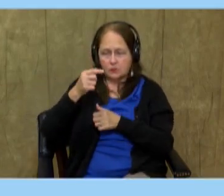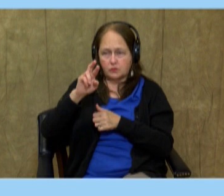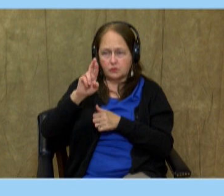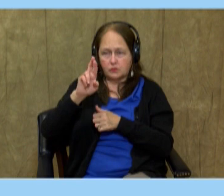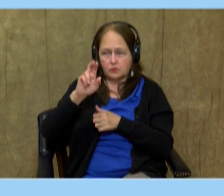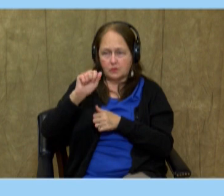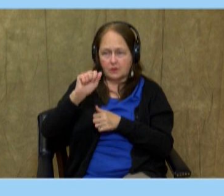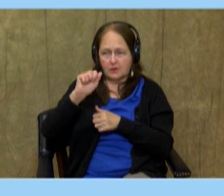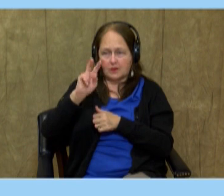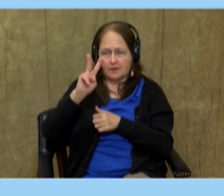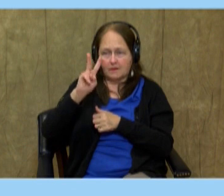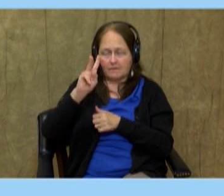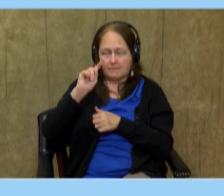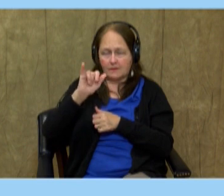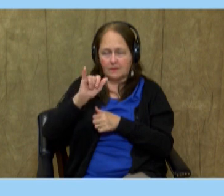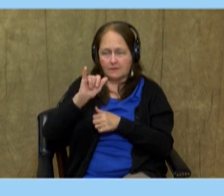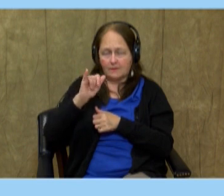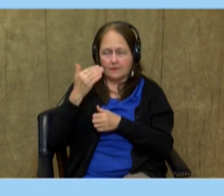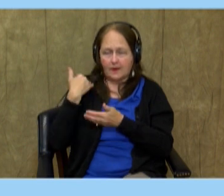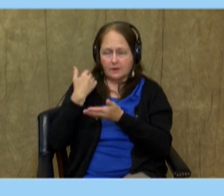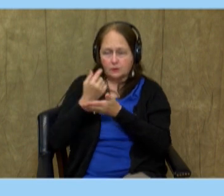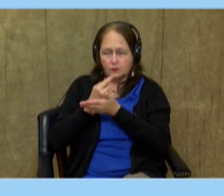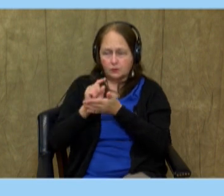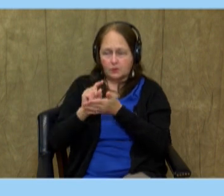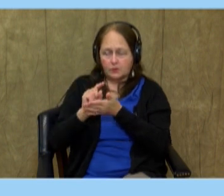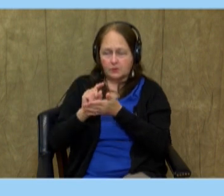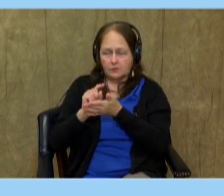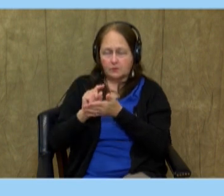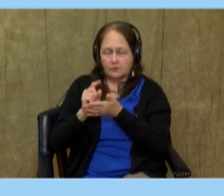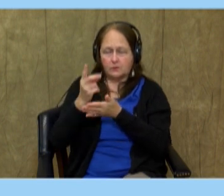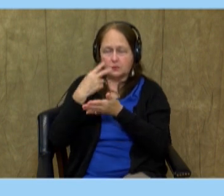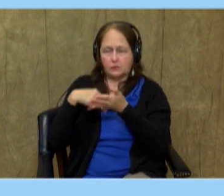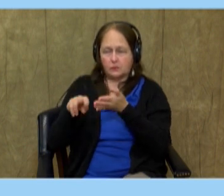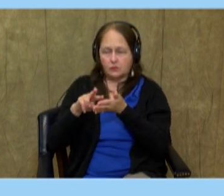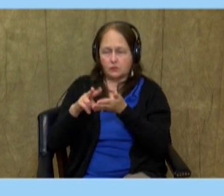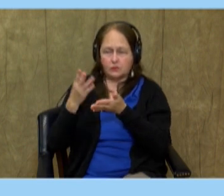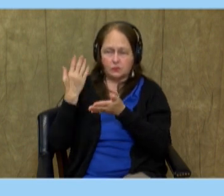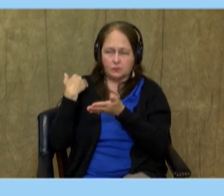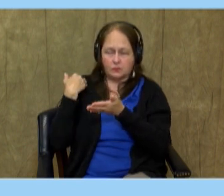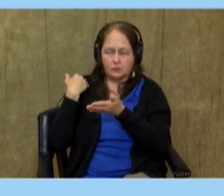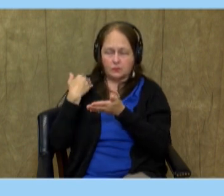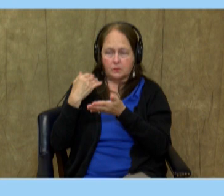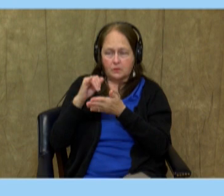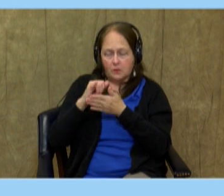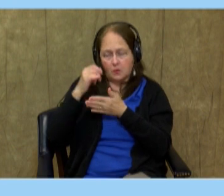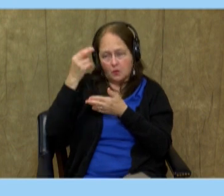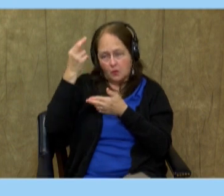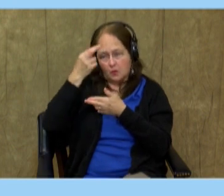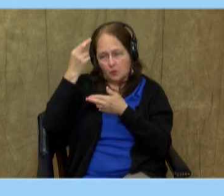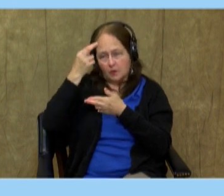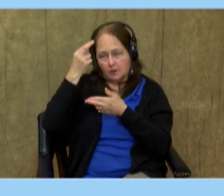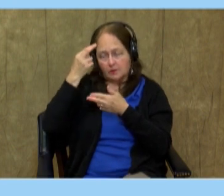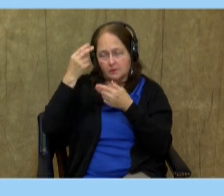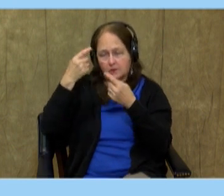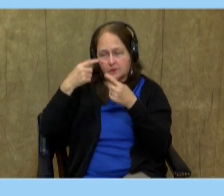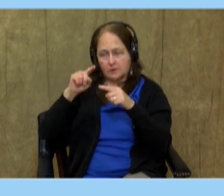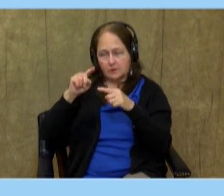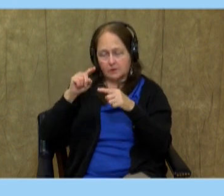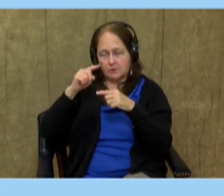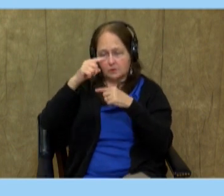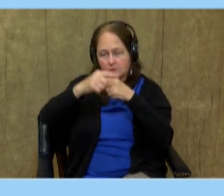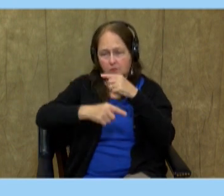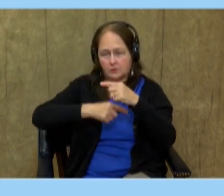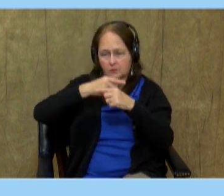we talked last week and the week before about the Earth and the moon's gravity, the reason that things orbit each other is